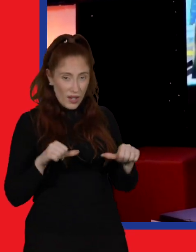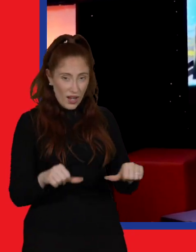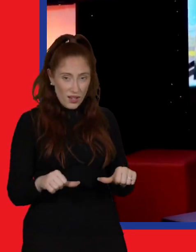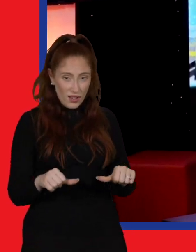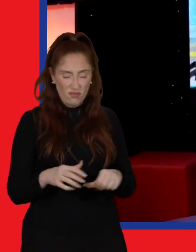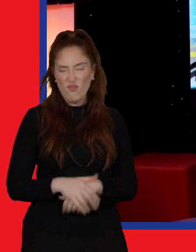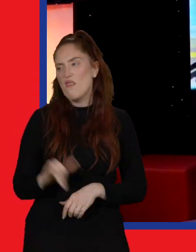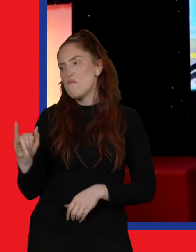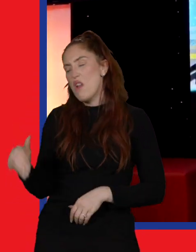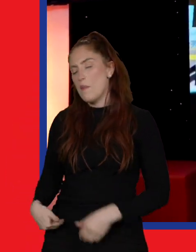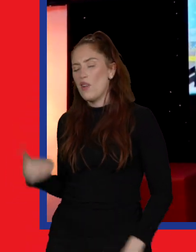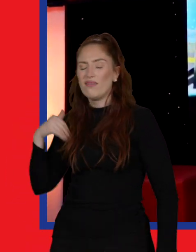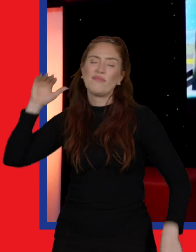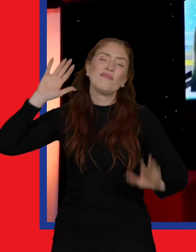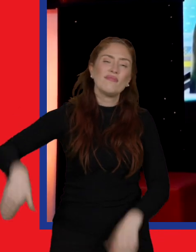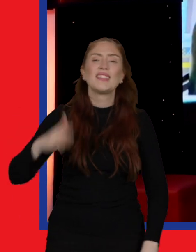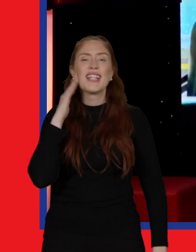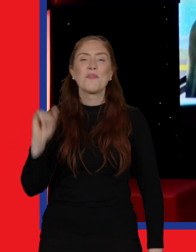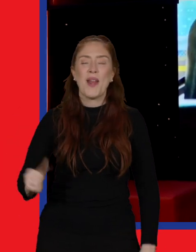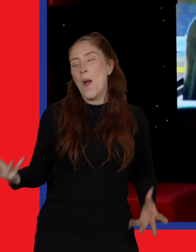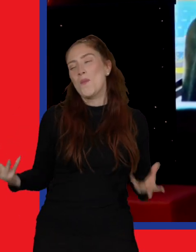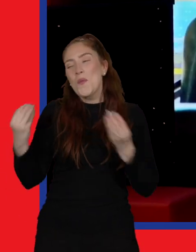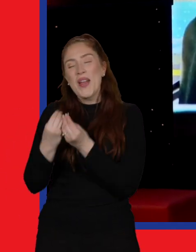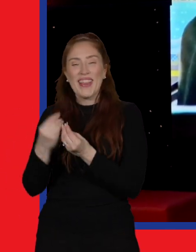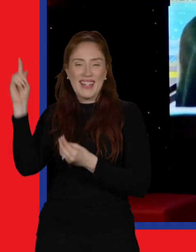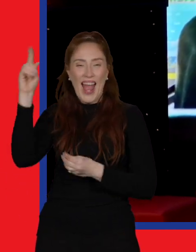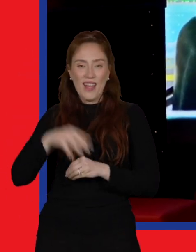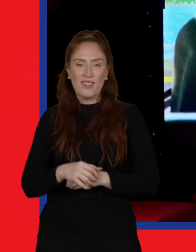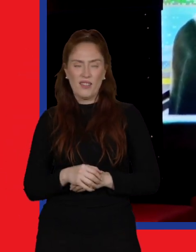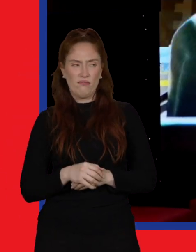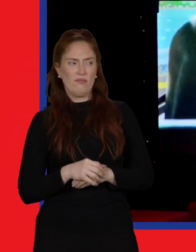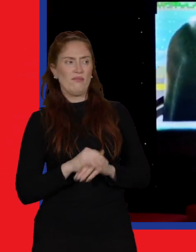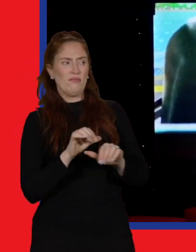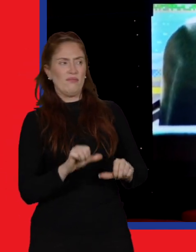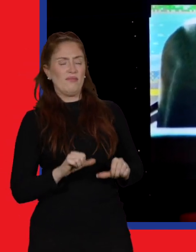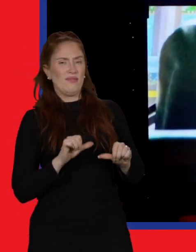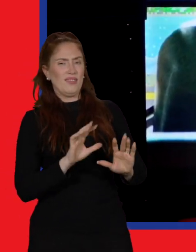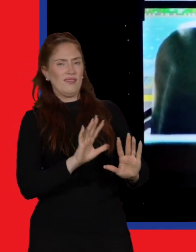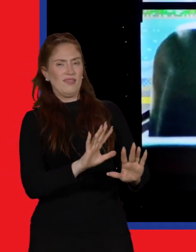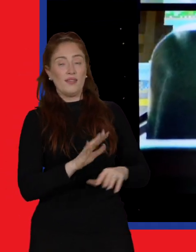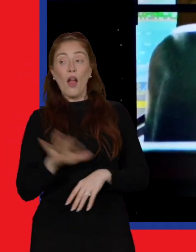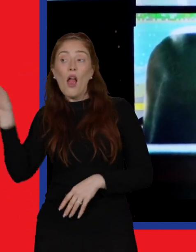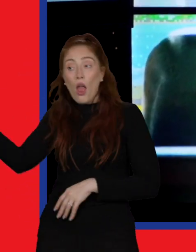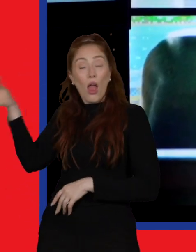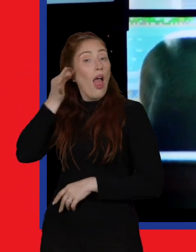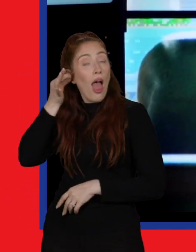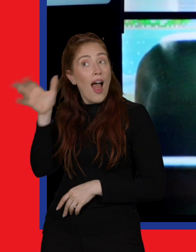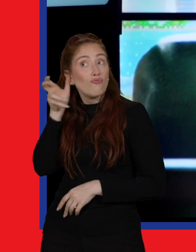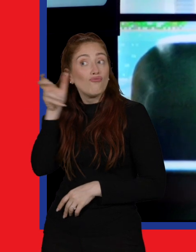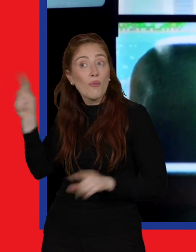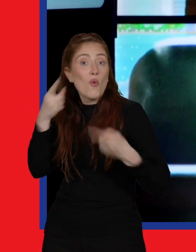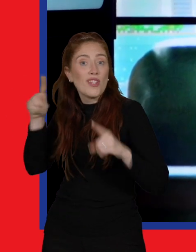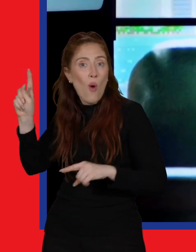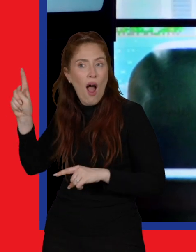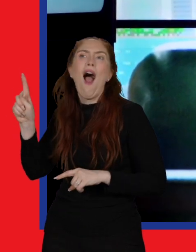Are you okay? I've had a bad morning. Doesn't matter, at least you're here now. Okay, but... What